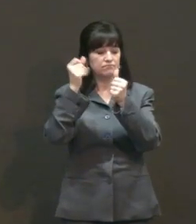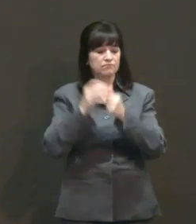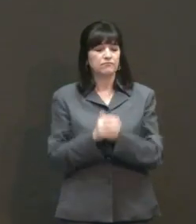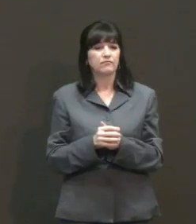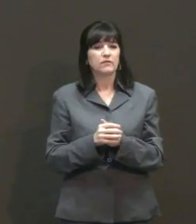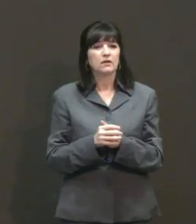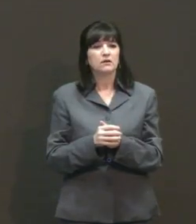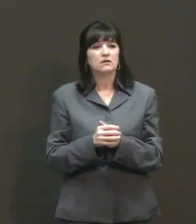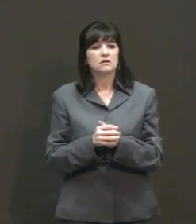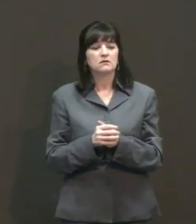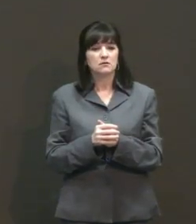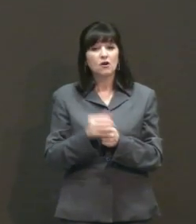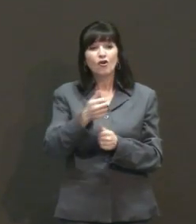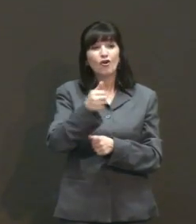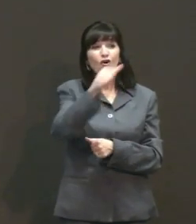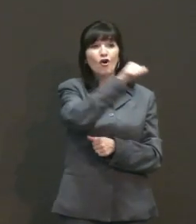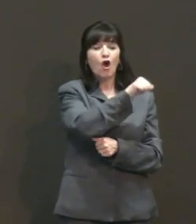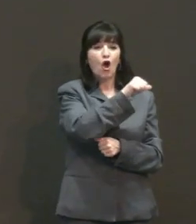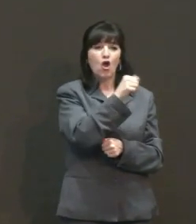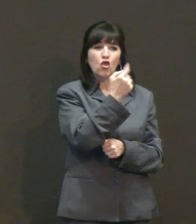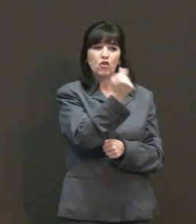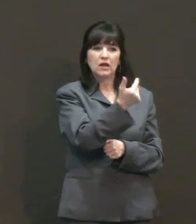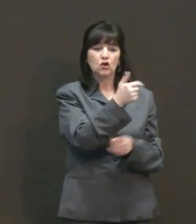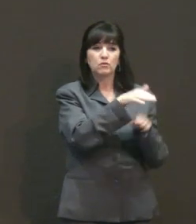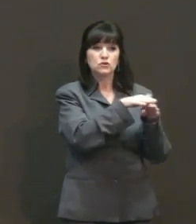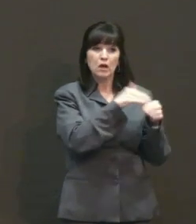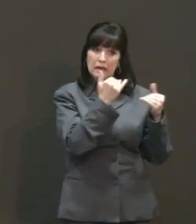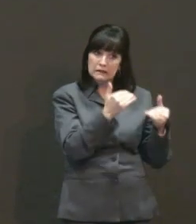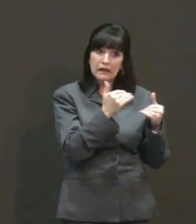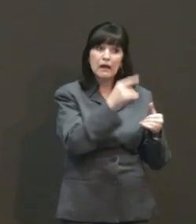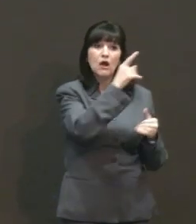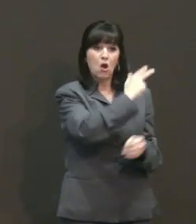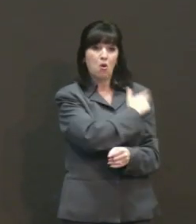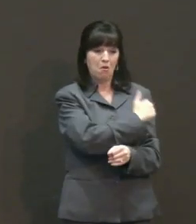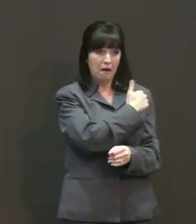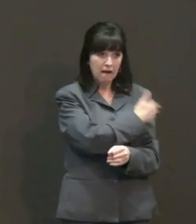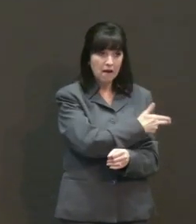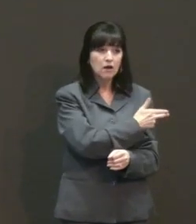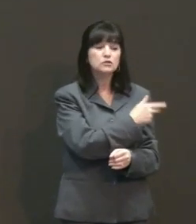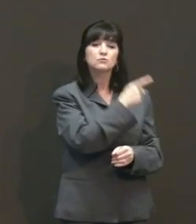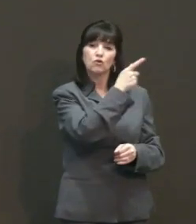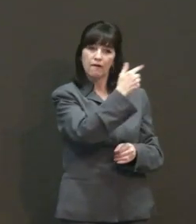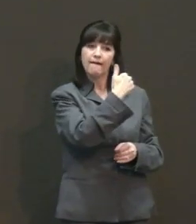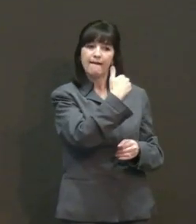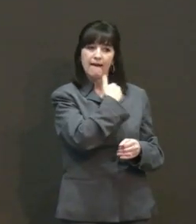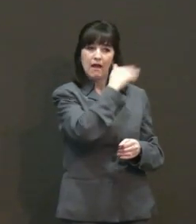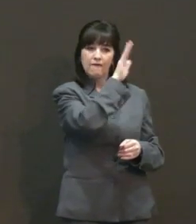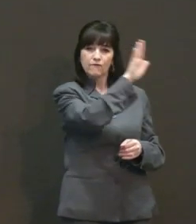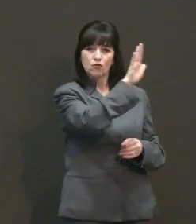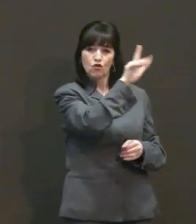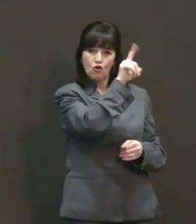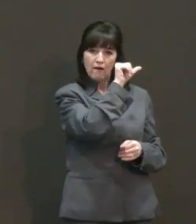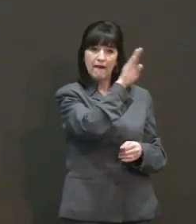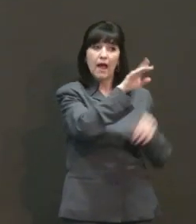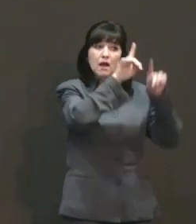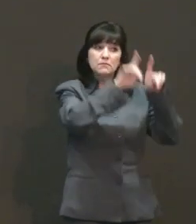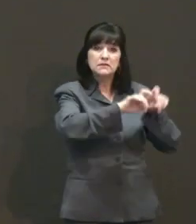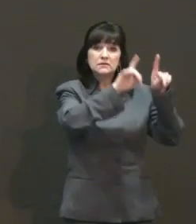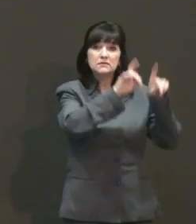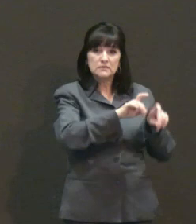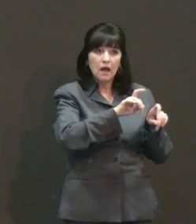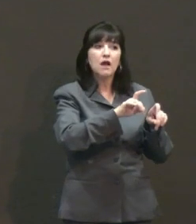faster than anywhere else. Now the hospitals are starting to gain their own in-house ability to do testing and